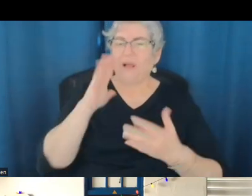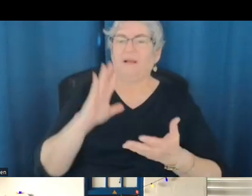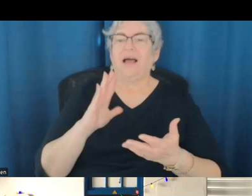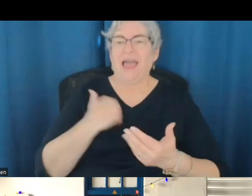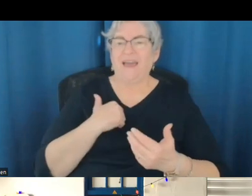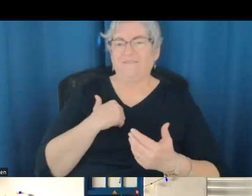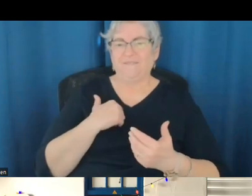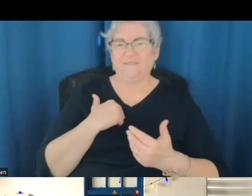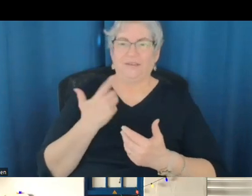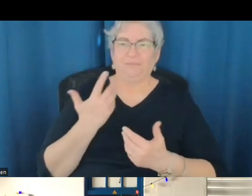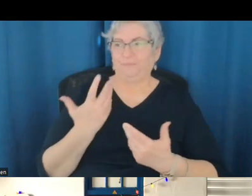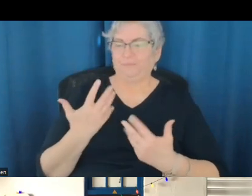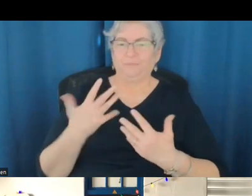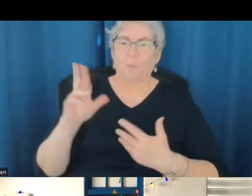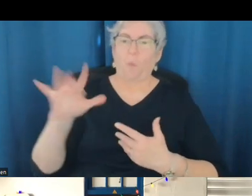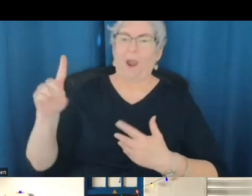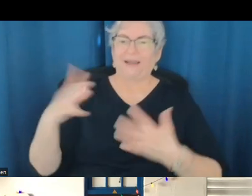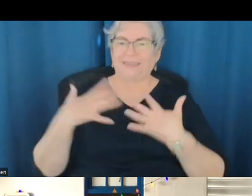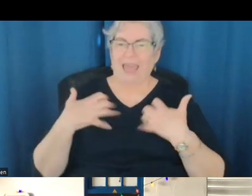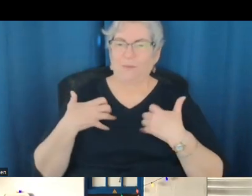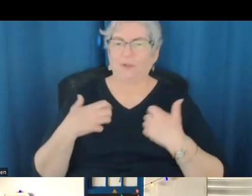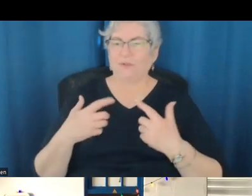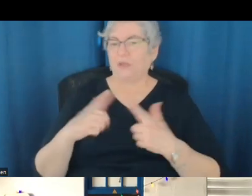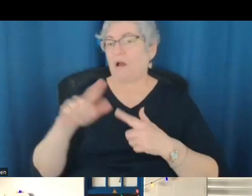permit yourself the freedom to enjoy your creation.